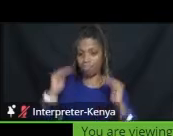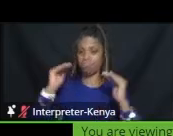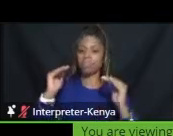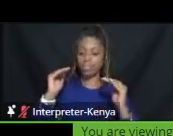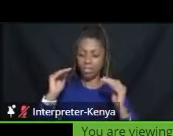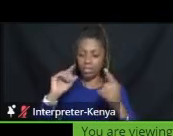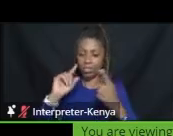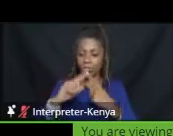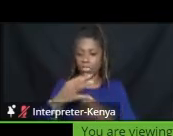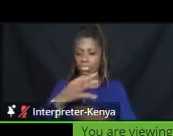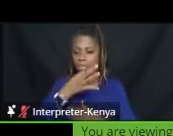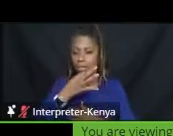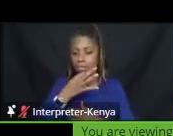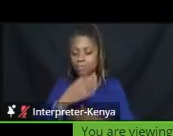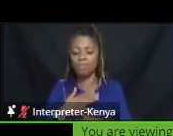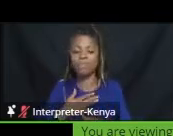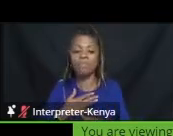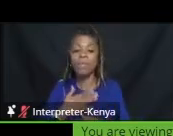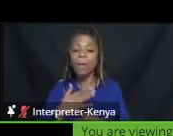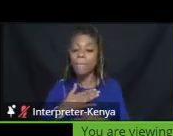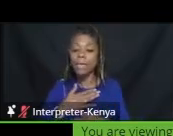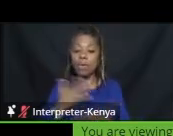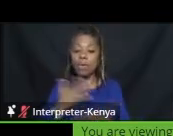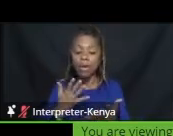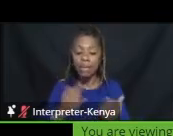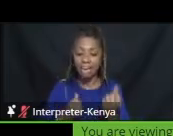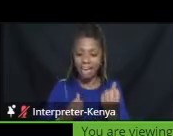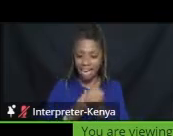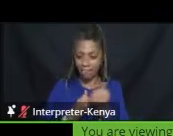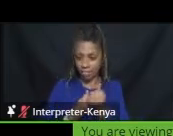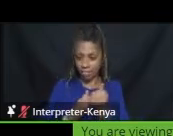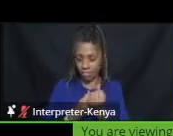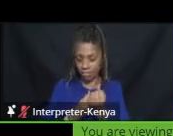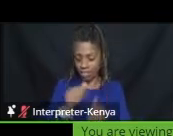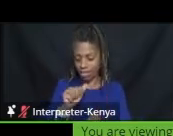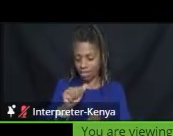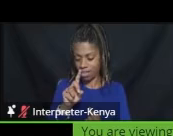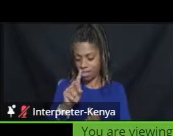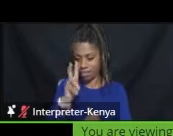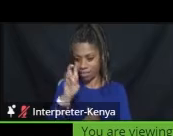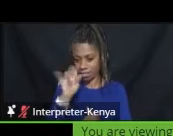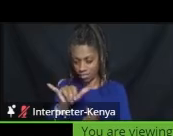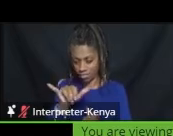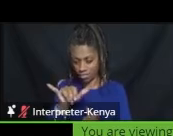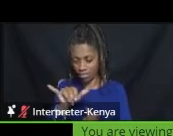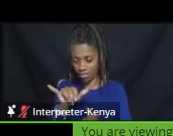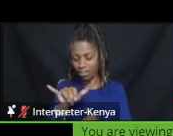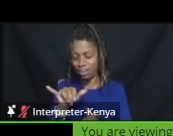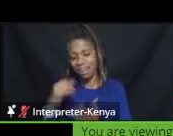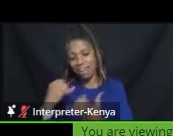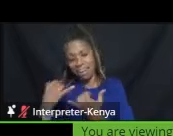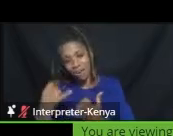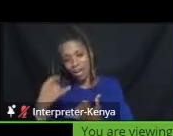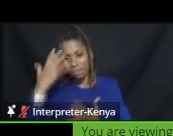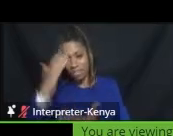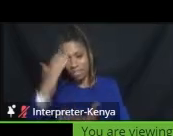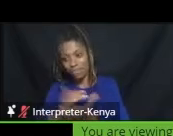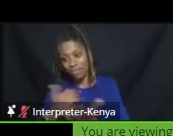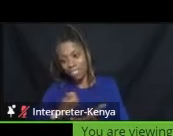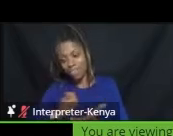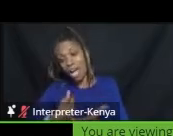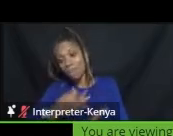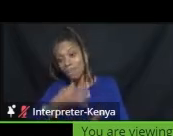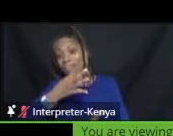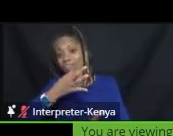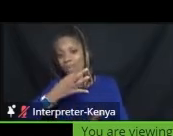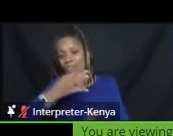I was a novice advocate. And now I do consider myself an expert, and those who know me will also also agree